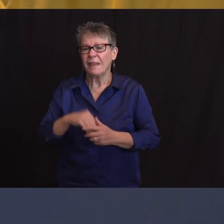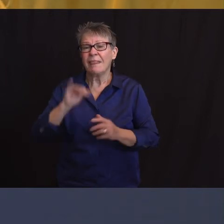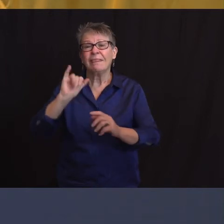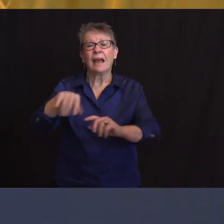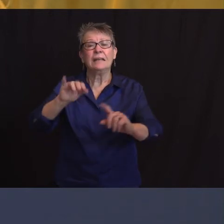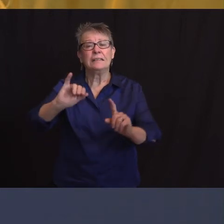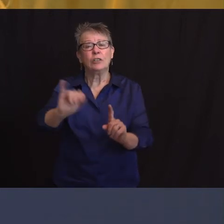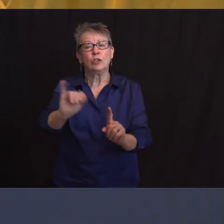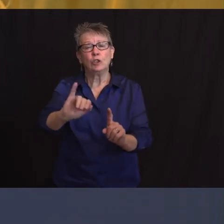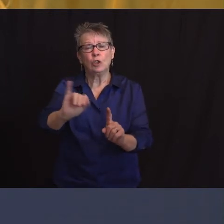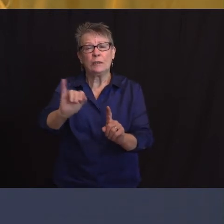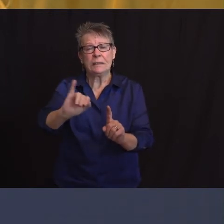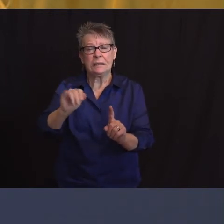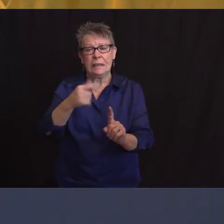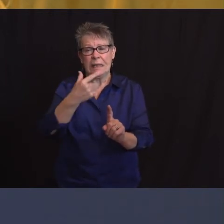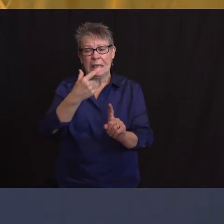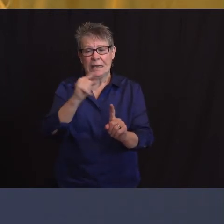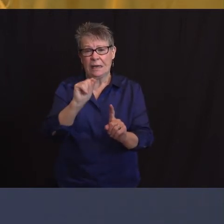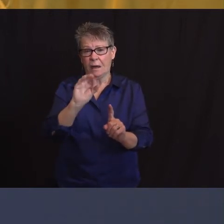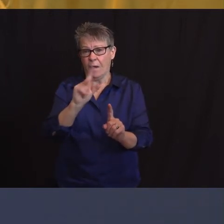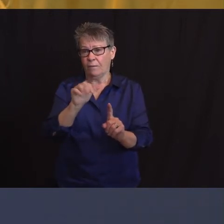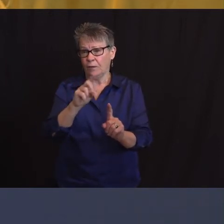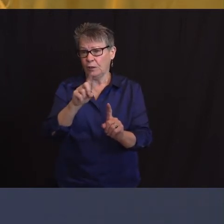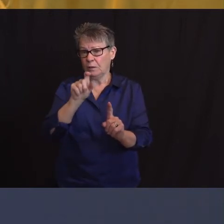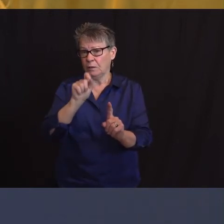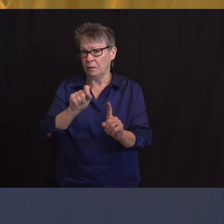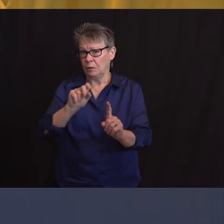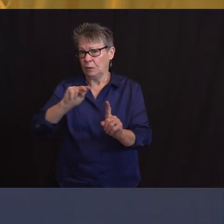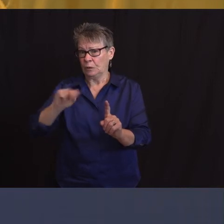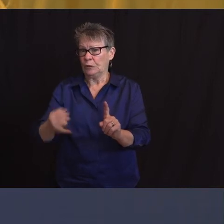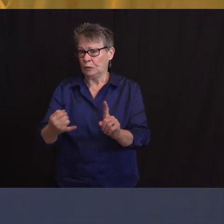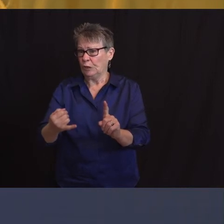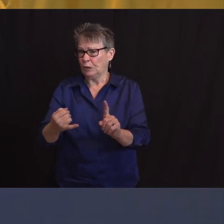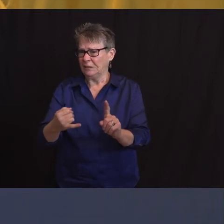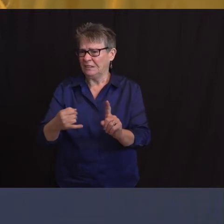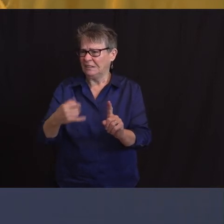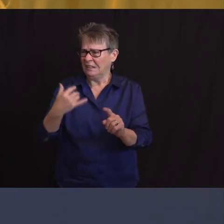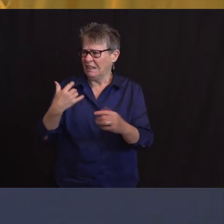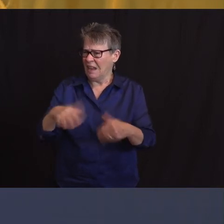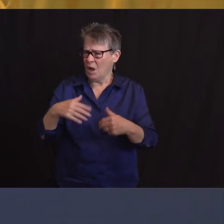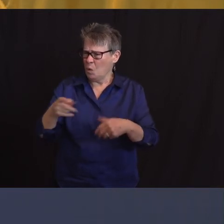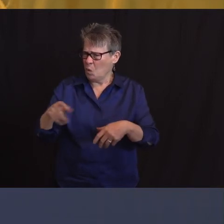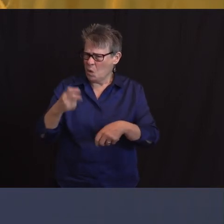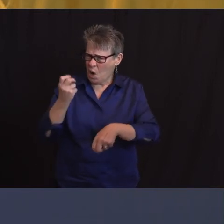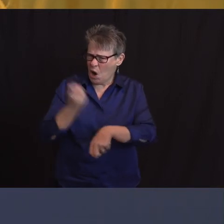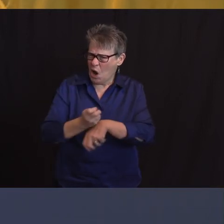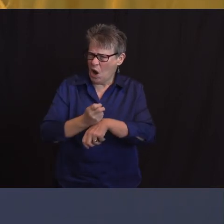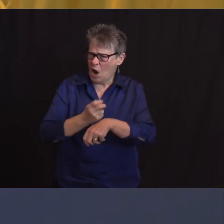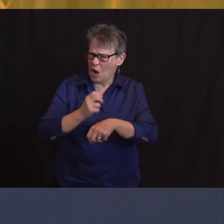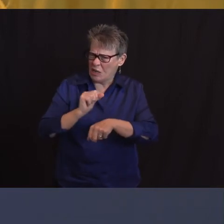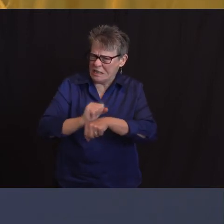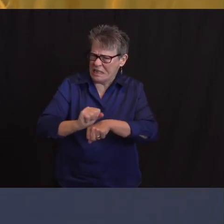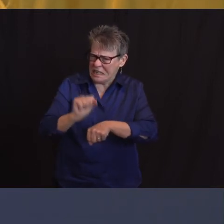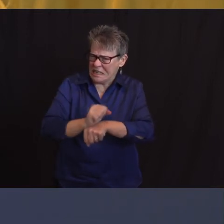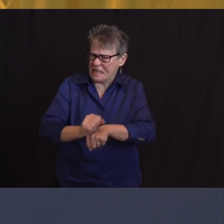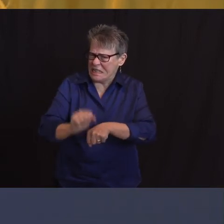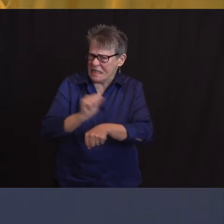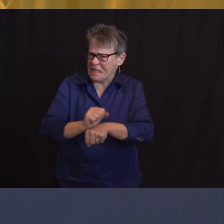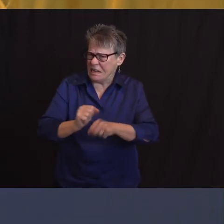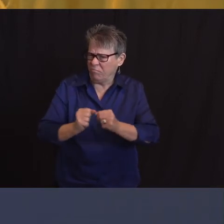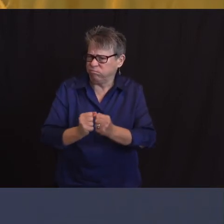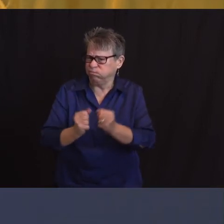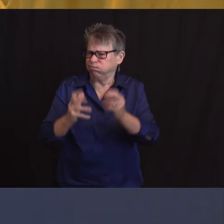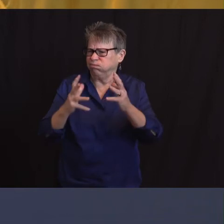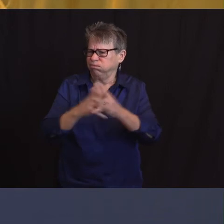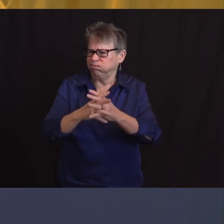whole cloth and has done an extraordinary job. I don't have the detail on the call center contract, but within the realm of, we